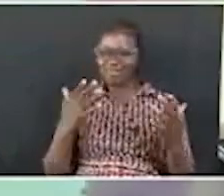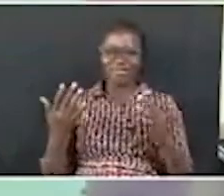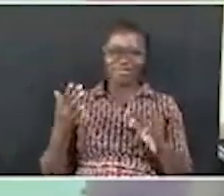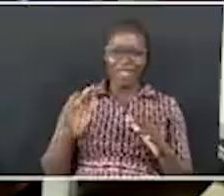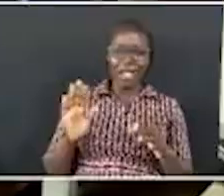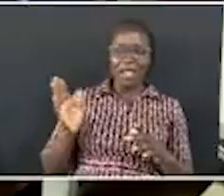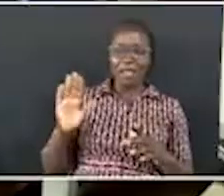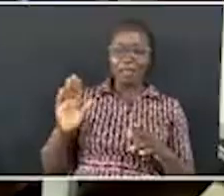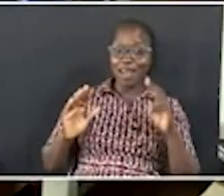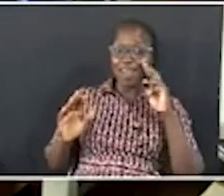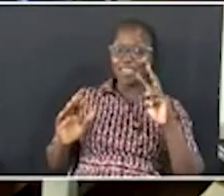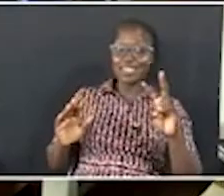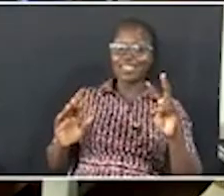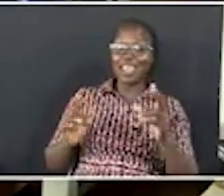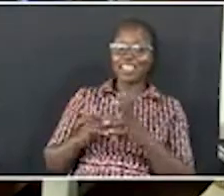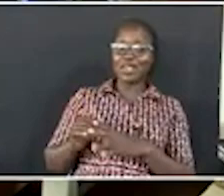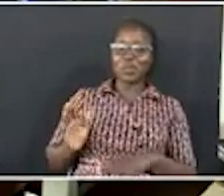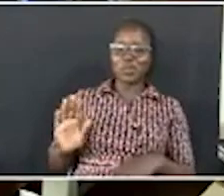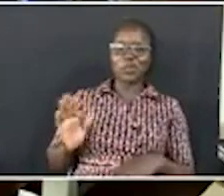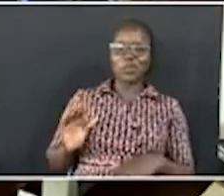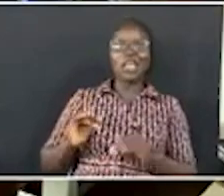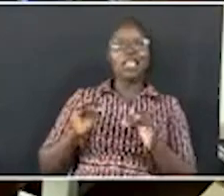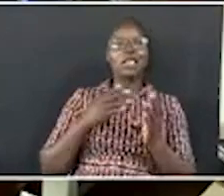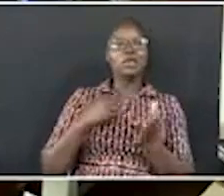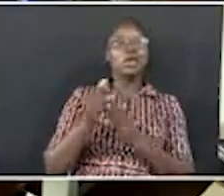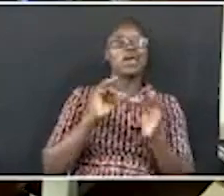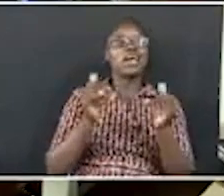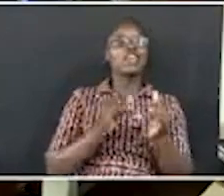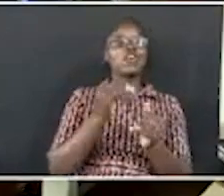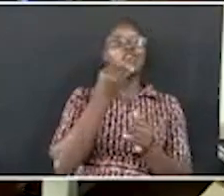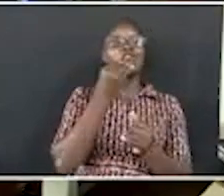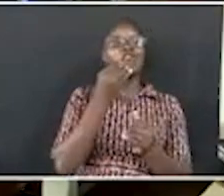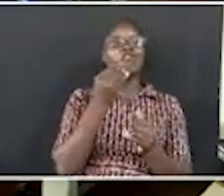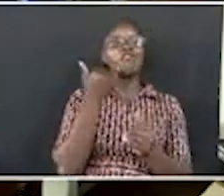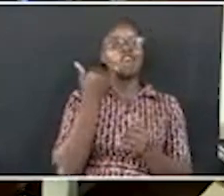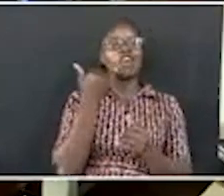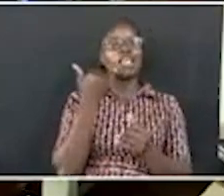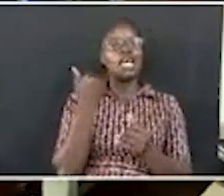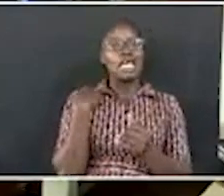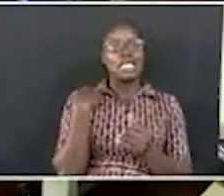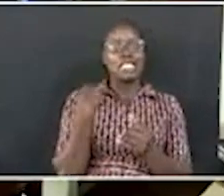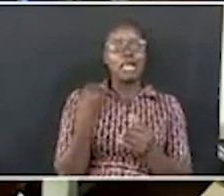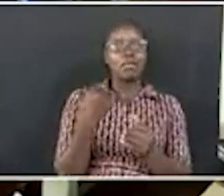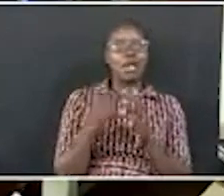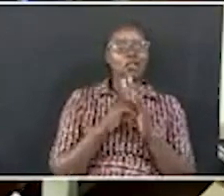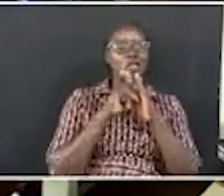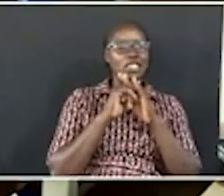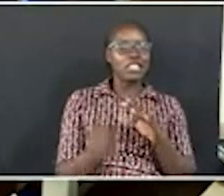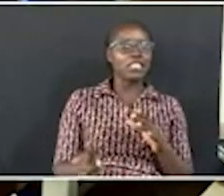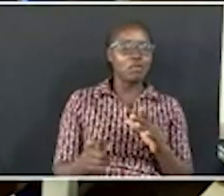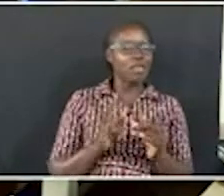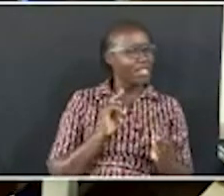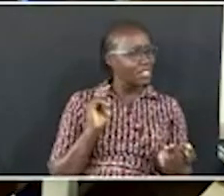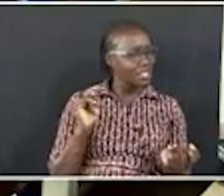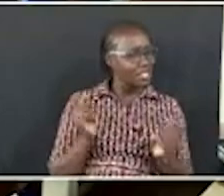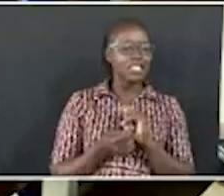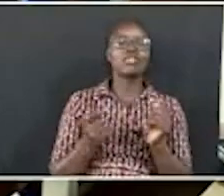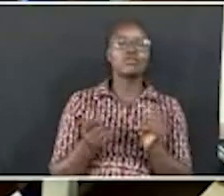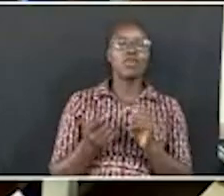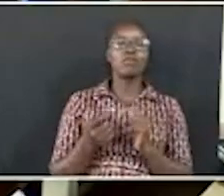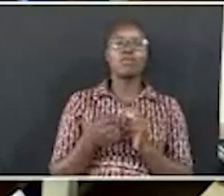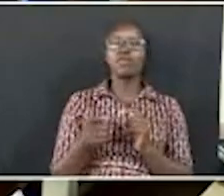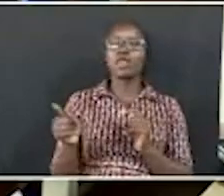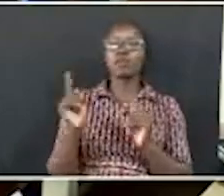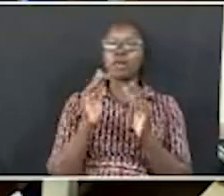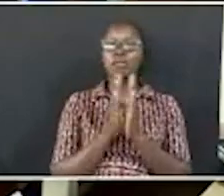Bye, see you. Then you buy a new phone number and you disappear on sight. Transformed